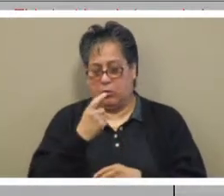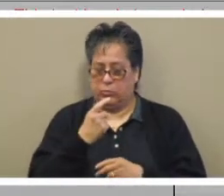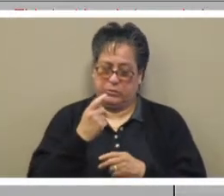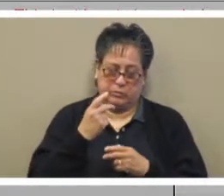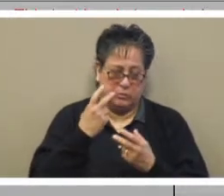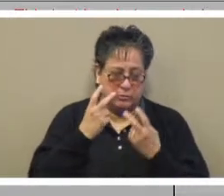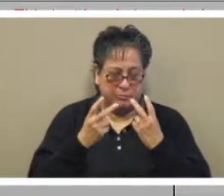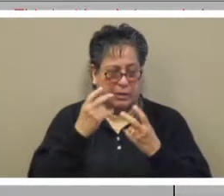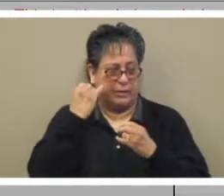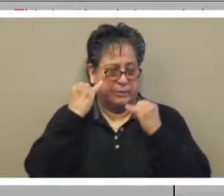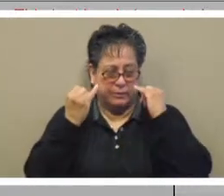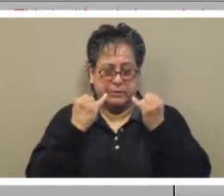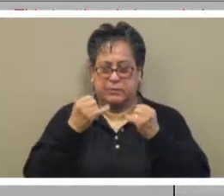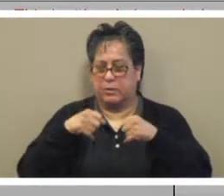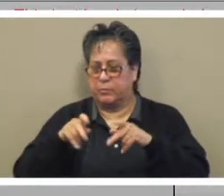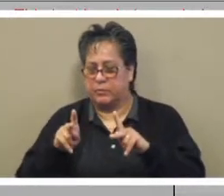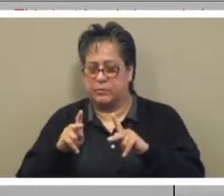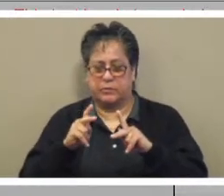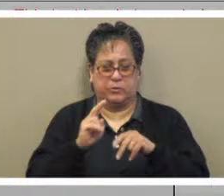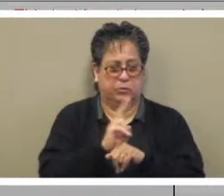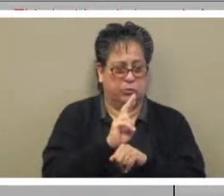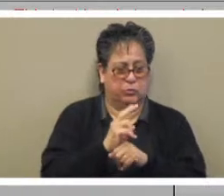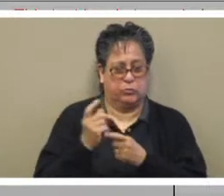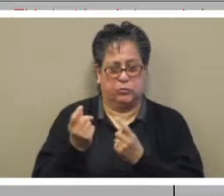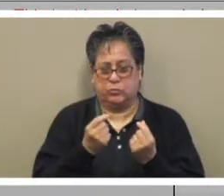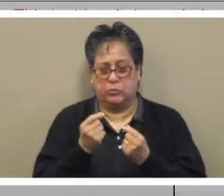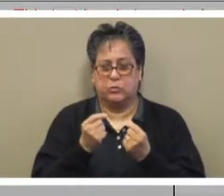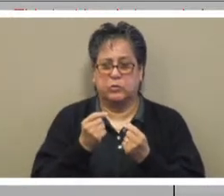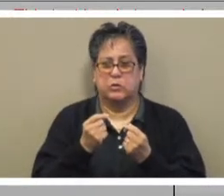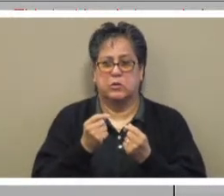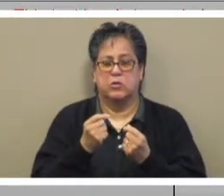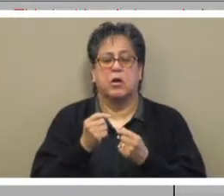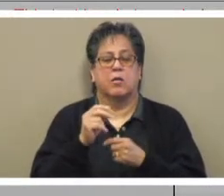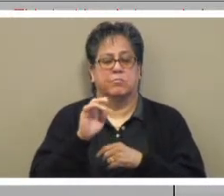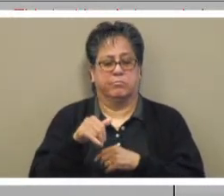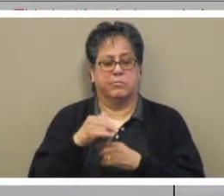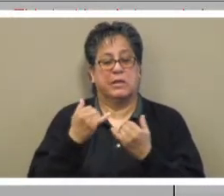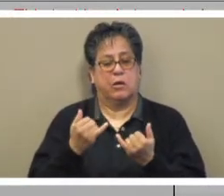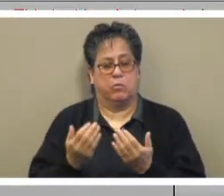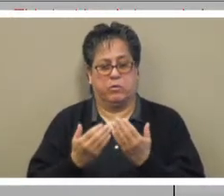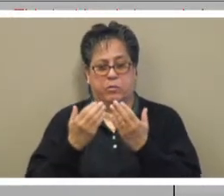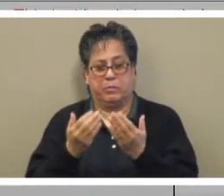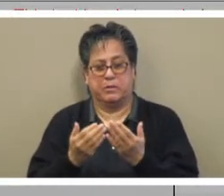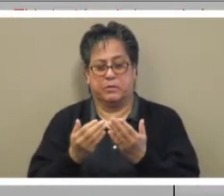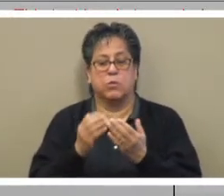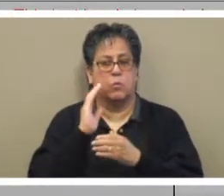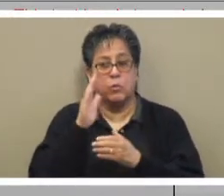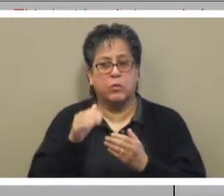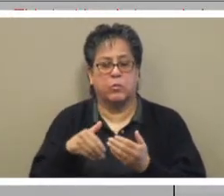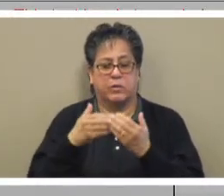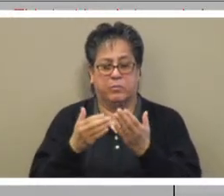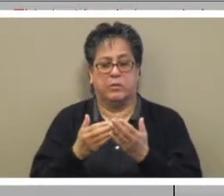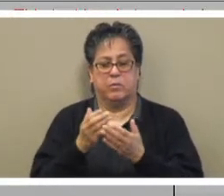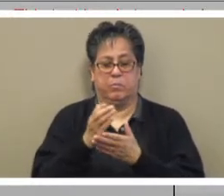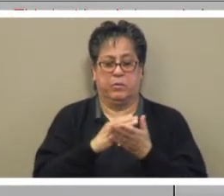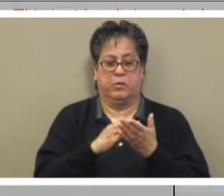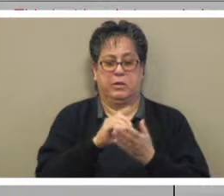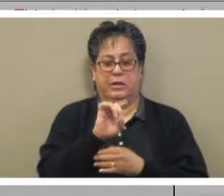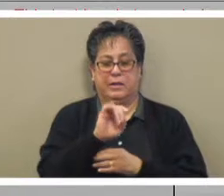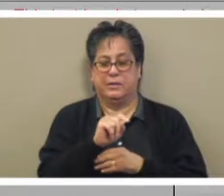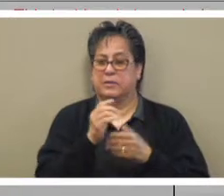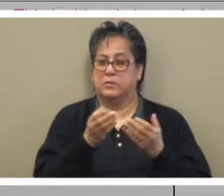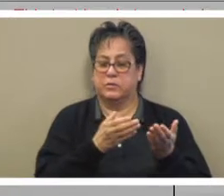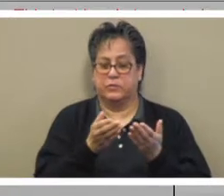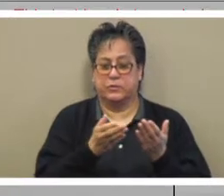different ideas, different opportunities to take advantage of. And so we're recommending or will be recommending to take a portion again of that debt service